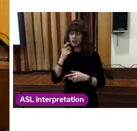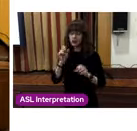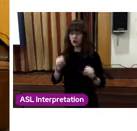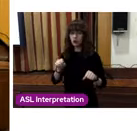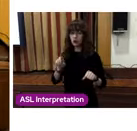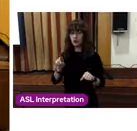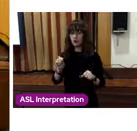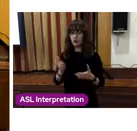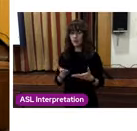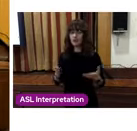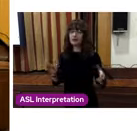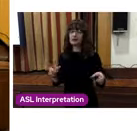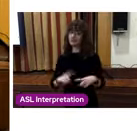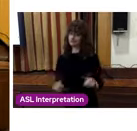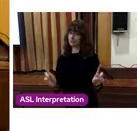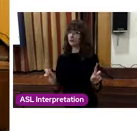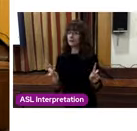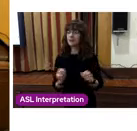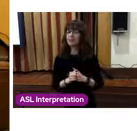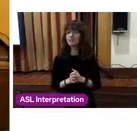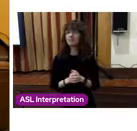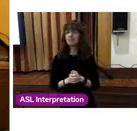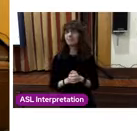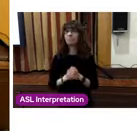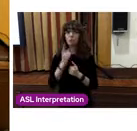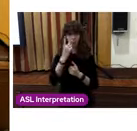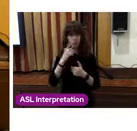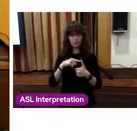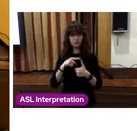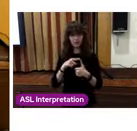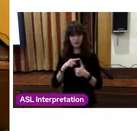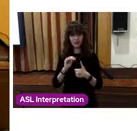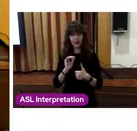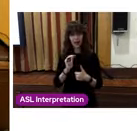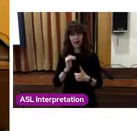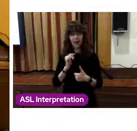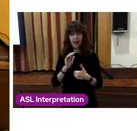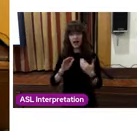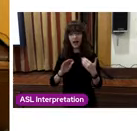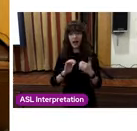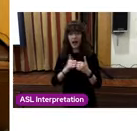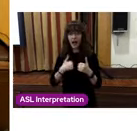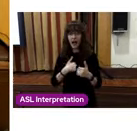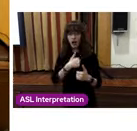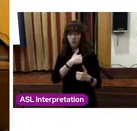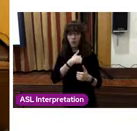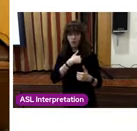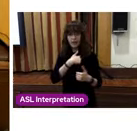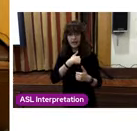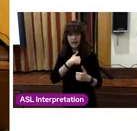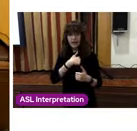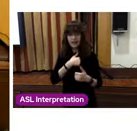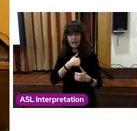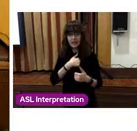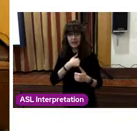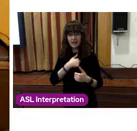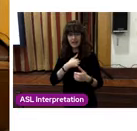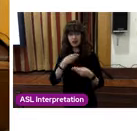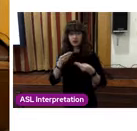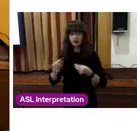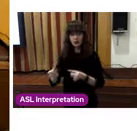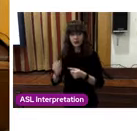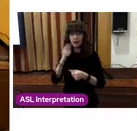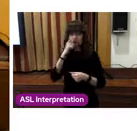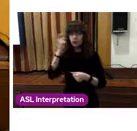is the way that we are treating Ukrainian refugees is the way that we should be treating